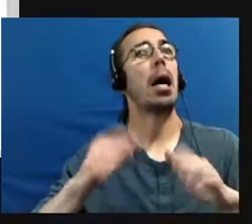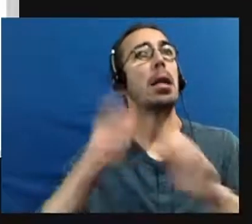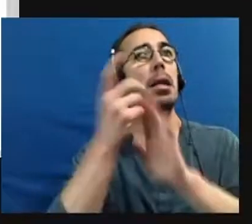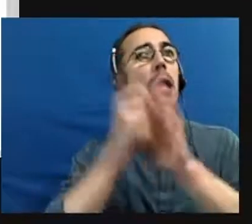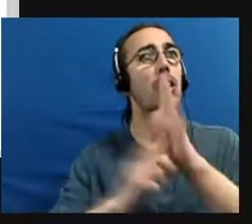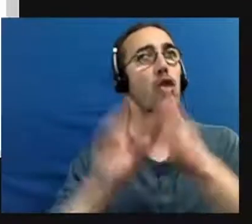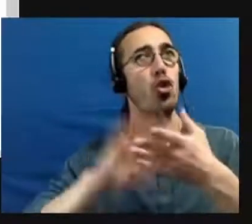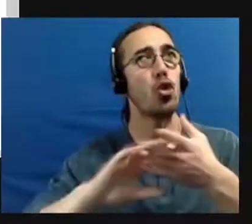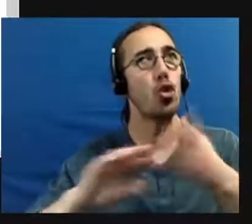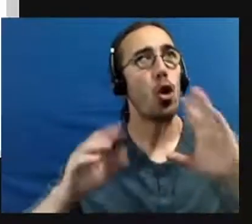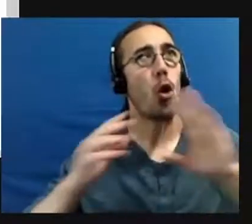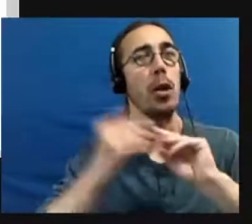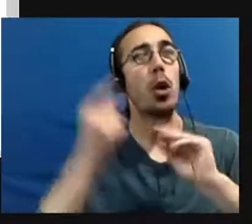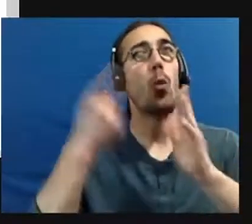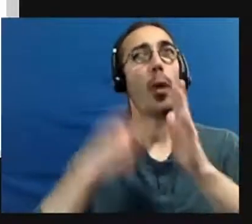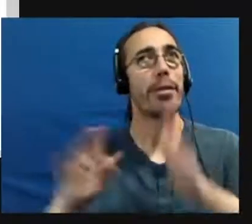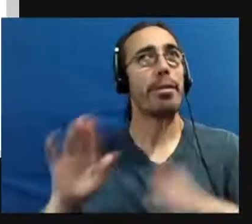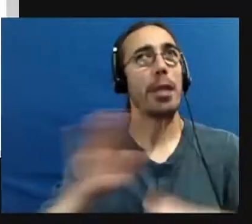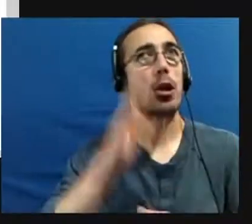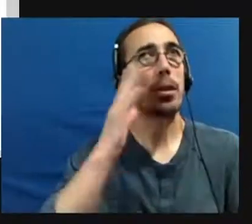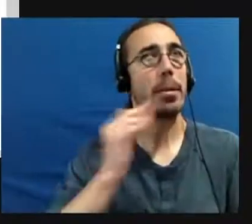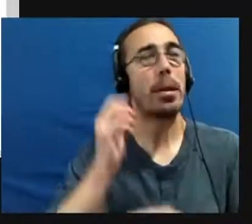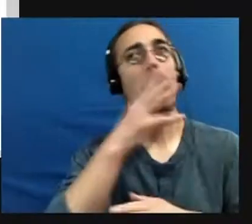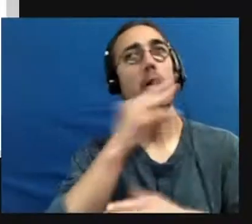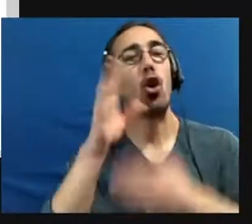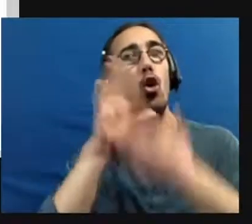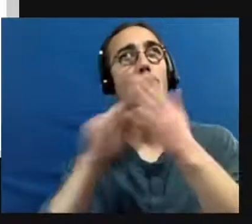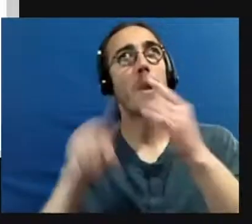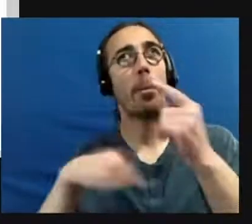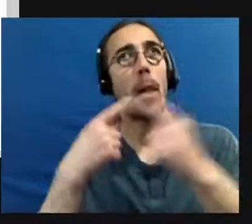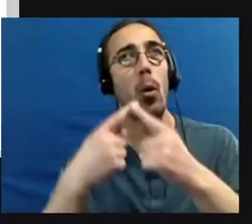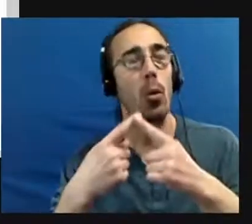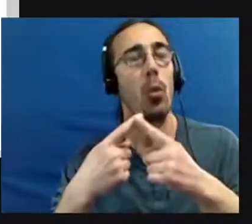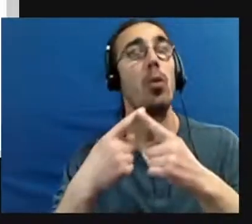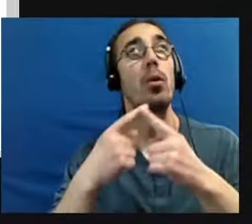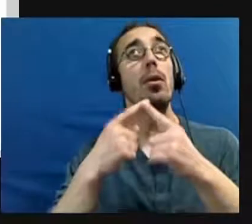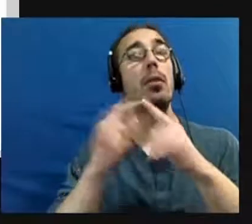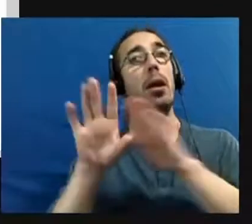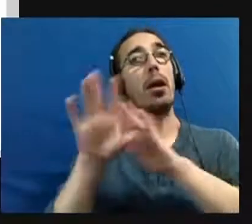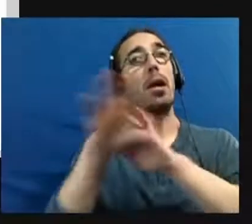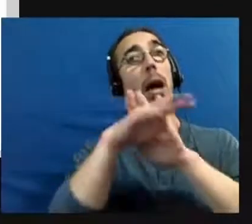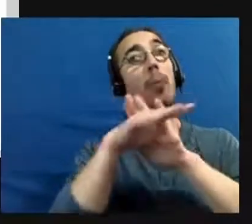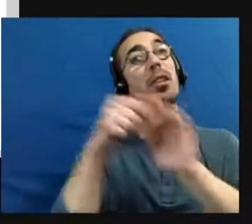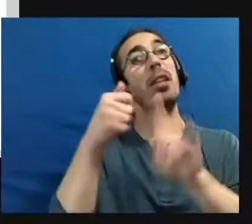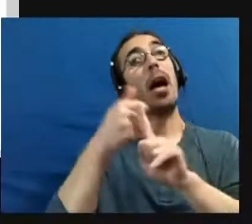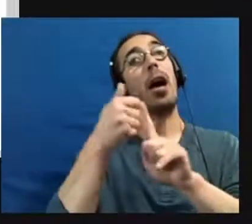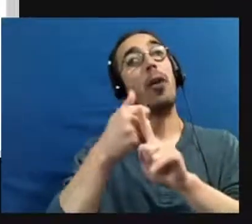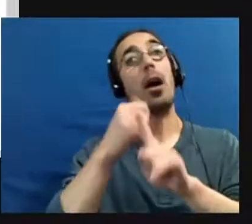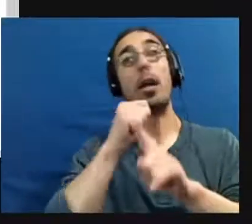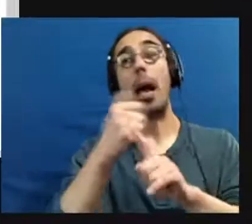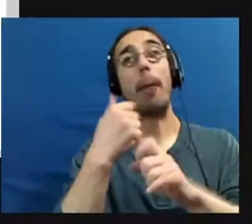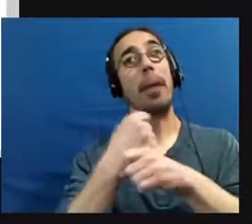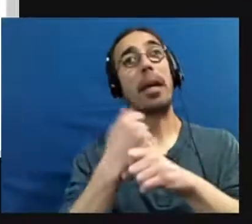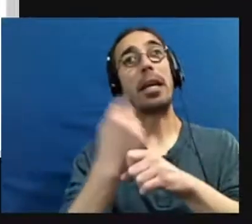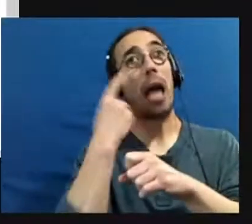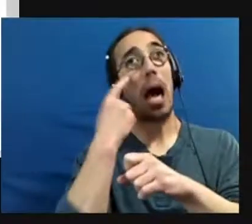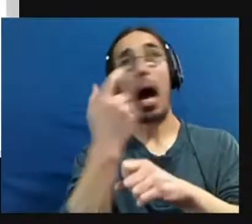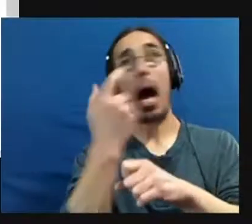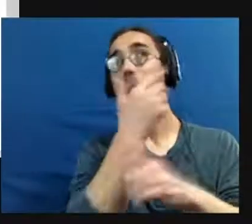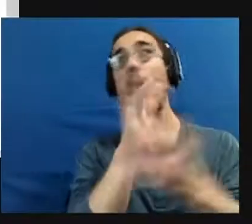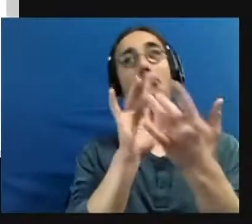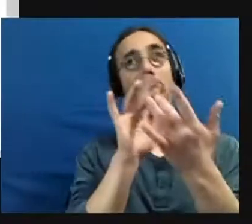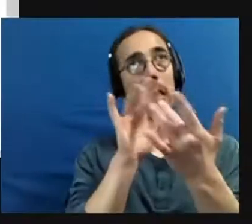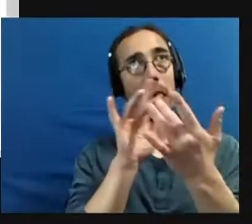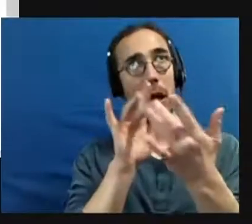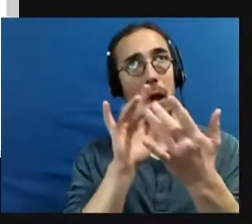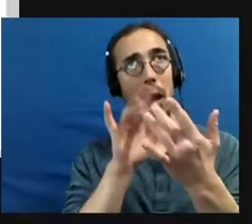these experiences that we were learning about. So the camera, when you're in Renee's point of view, oftentimes is not making eye contact with Marcus because that's just something that's